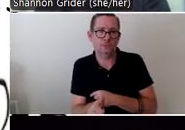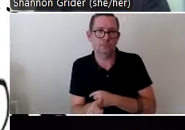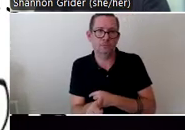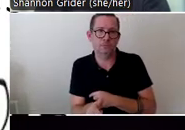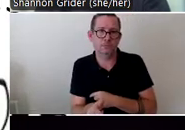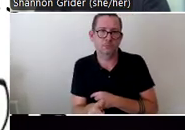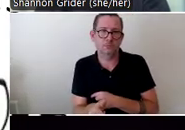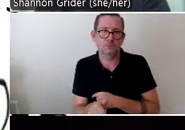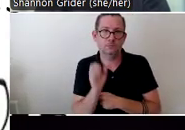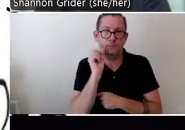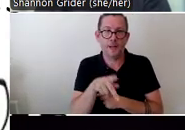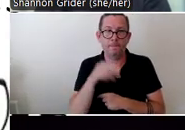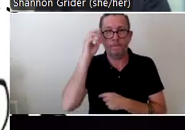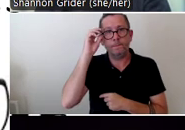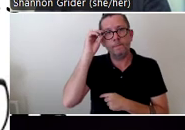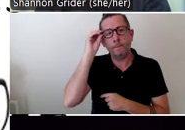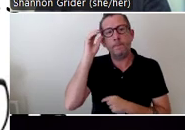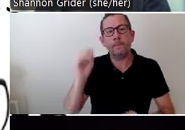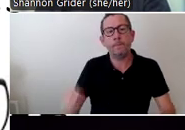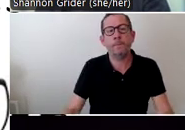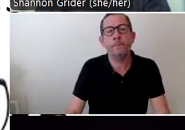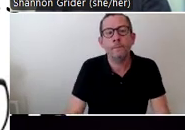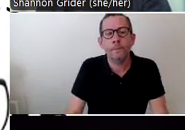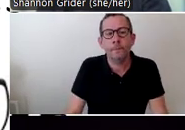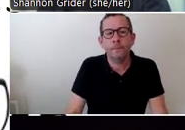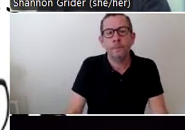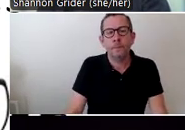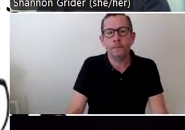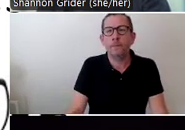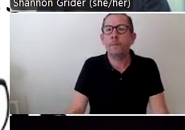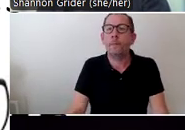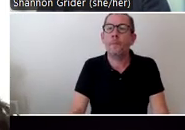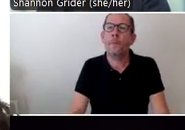be effective for speech reading or lip reading or not.